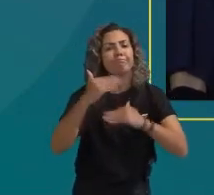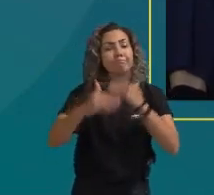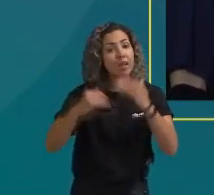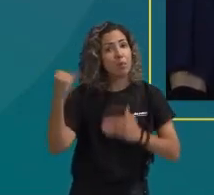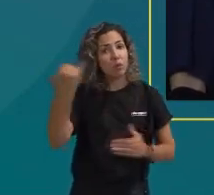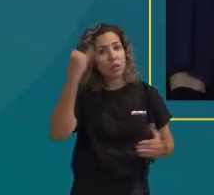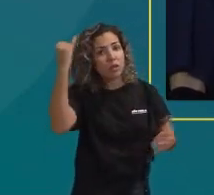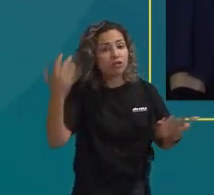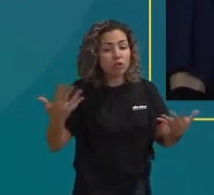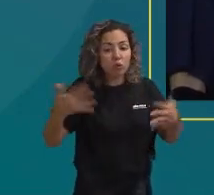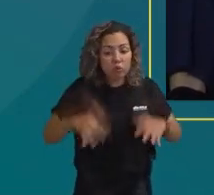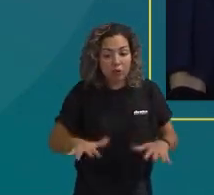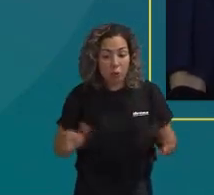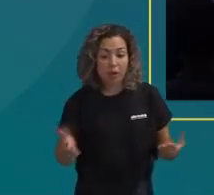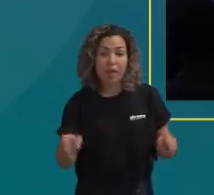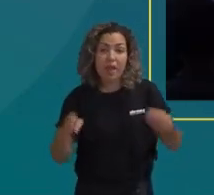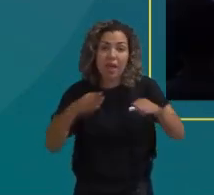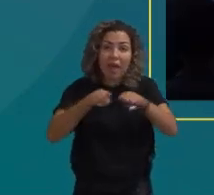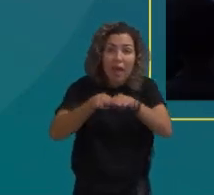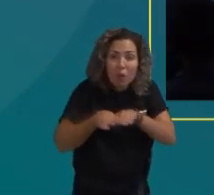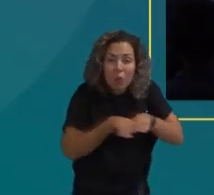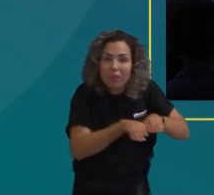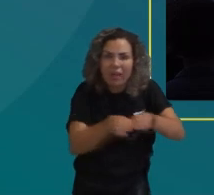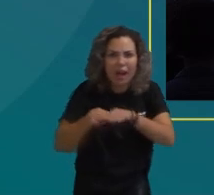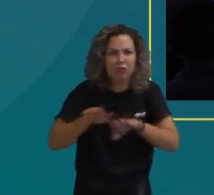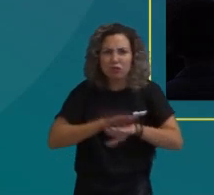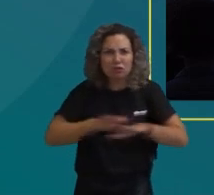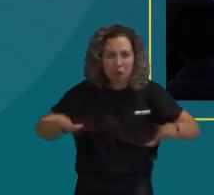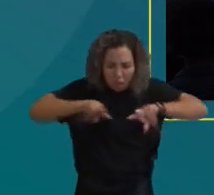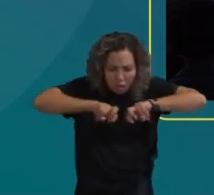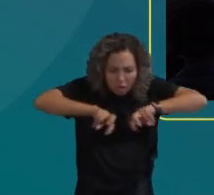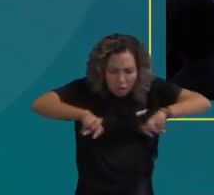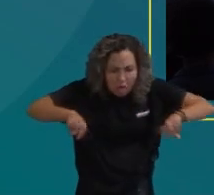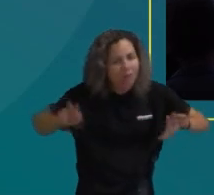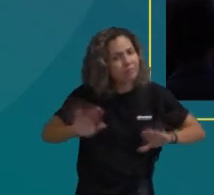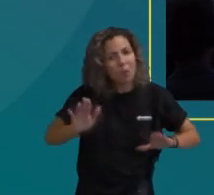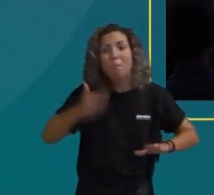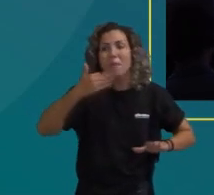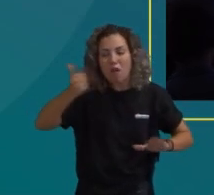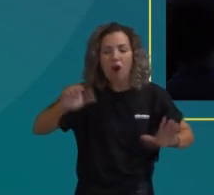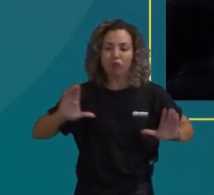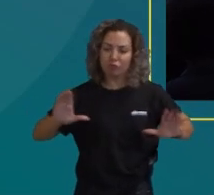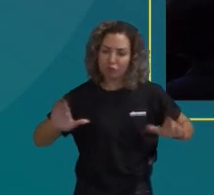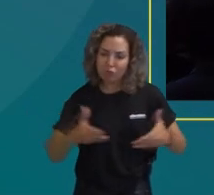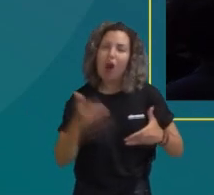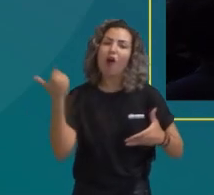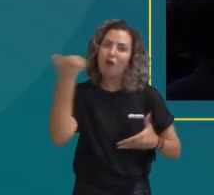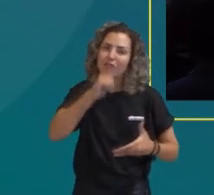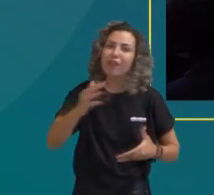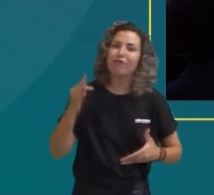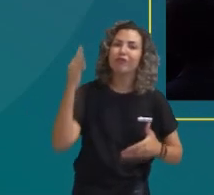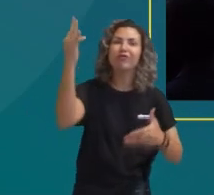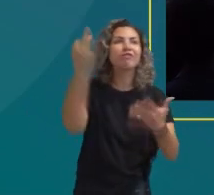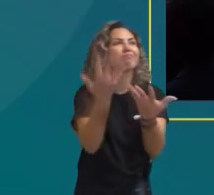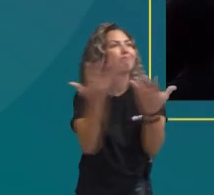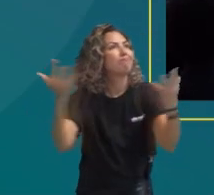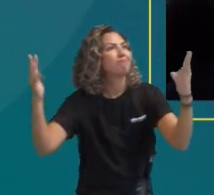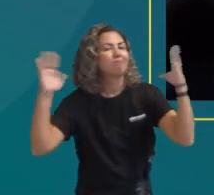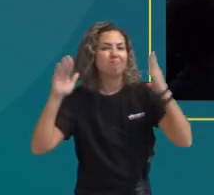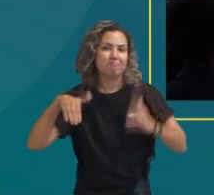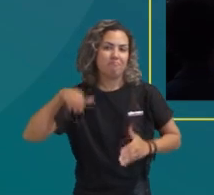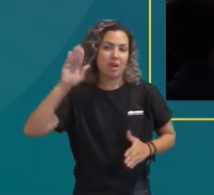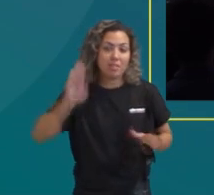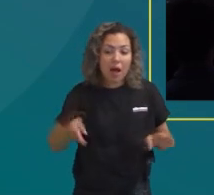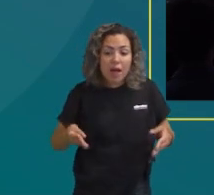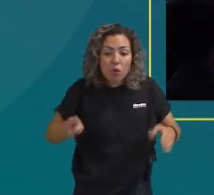and greed as a growth principle. Thank you so much. Thank you so much, Councillor, for highlighting equity in your last